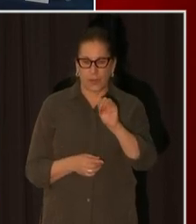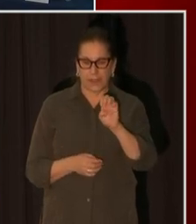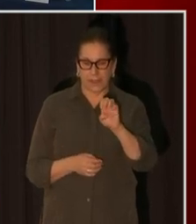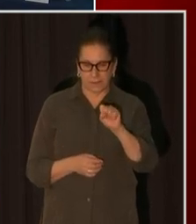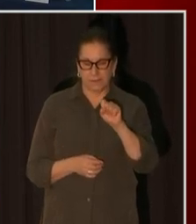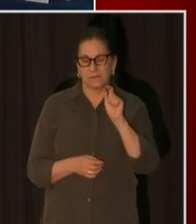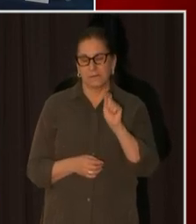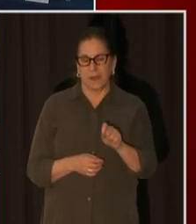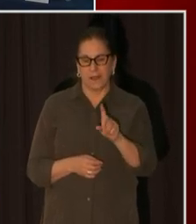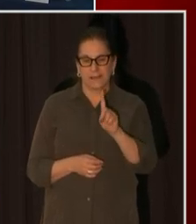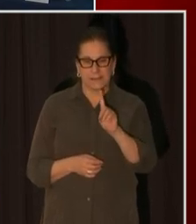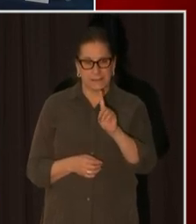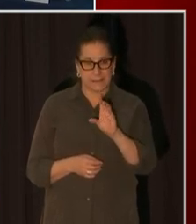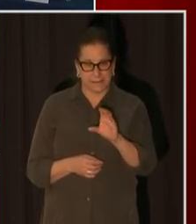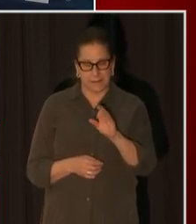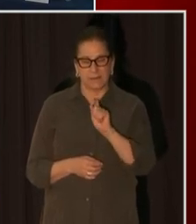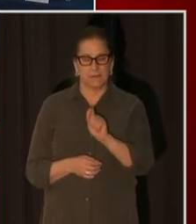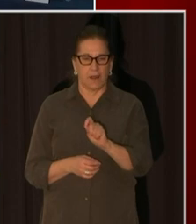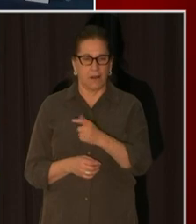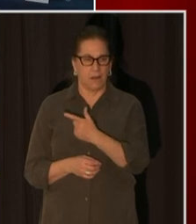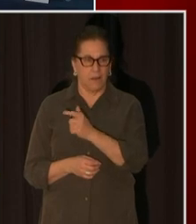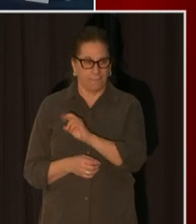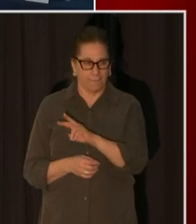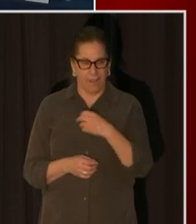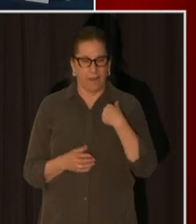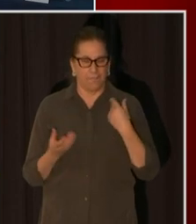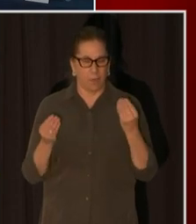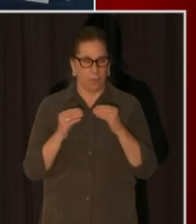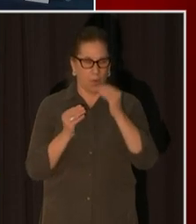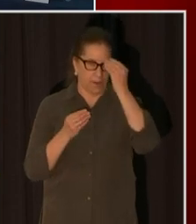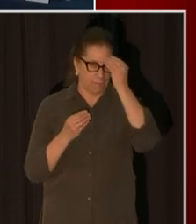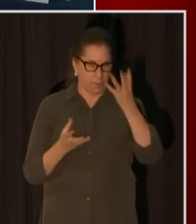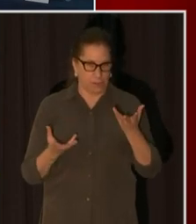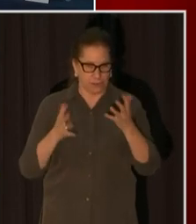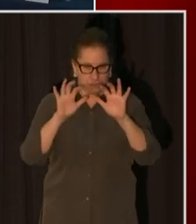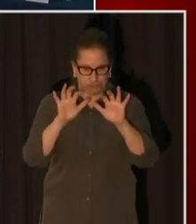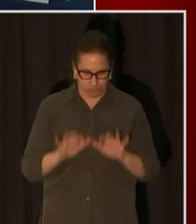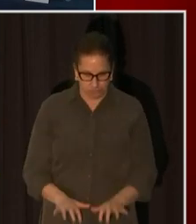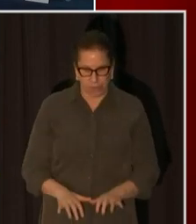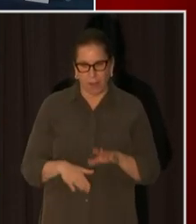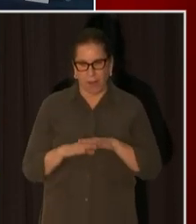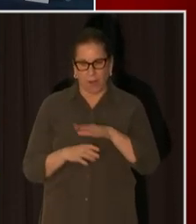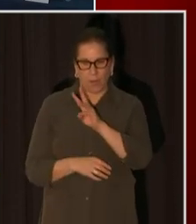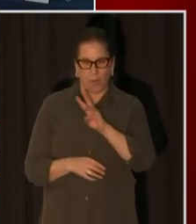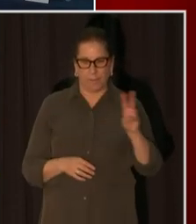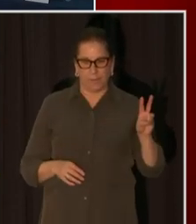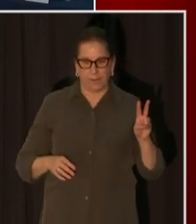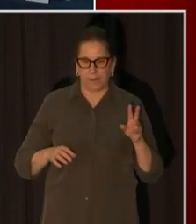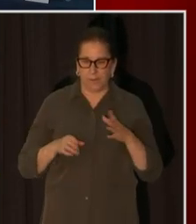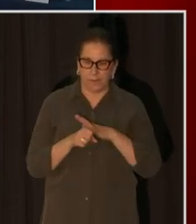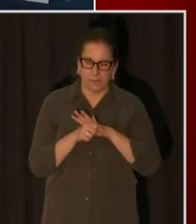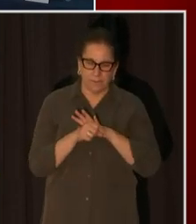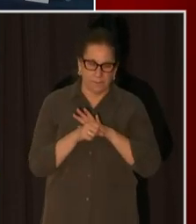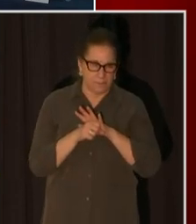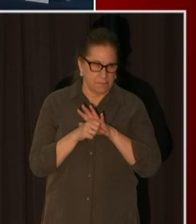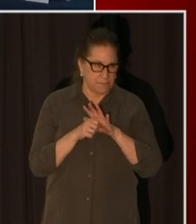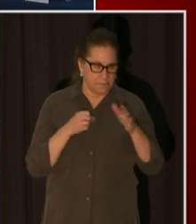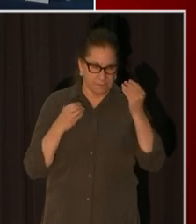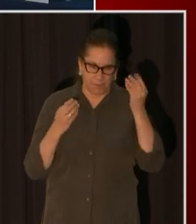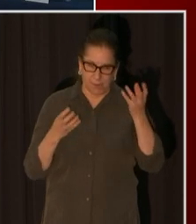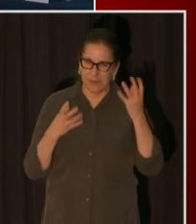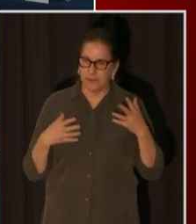you can apply for unemployment insurance for 26 weeks, but with this program, you now can